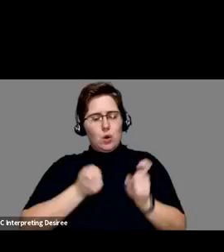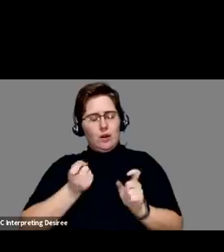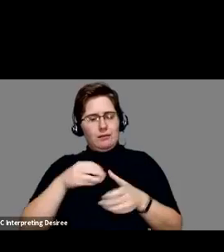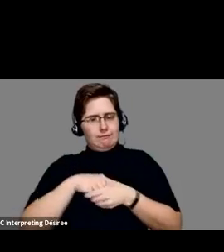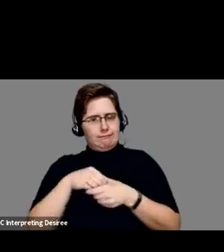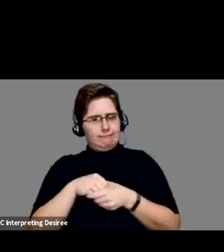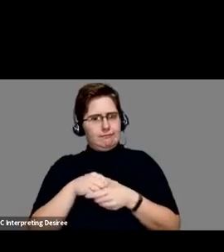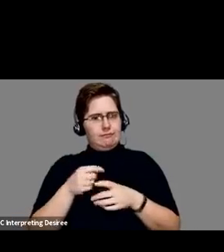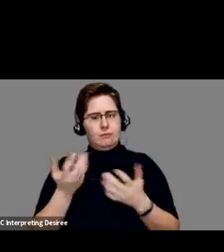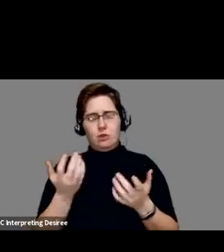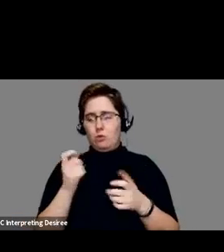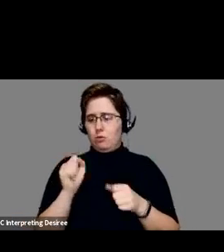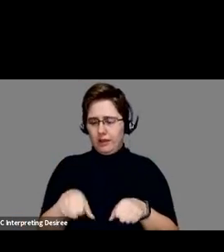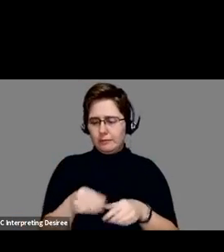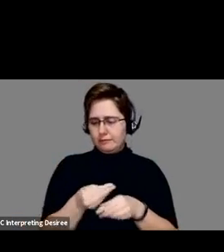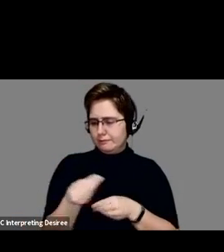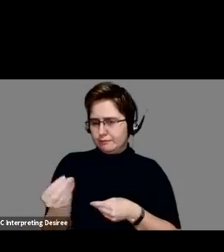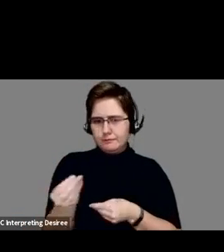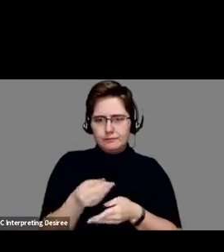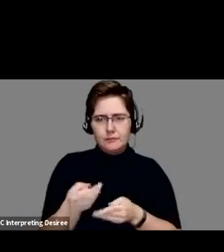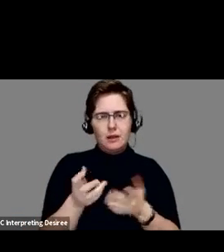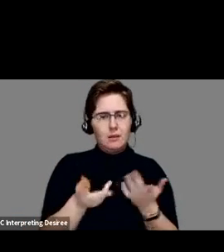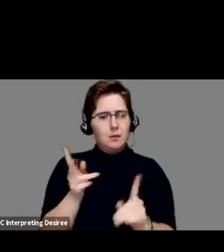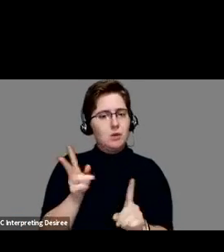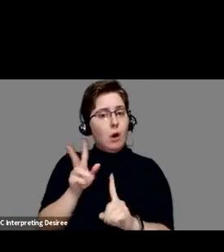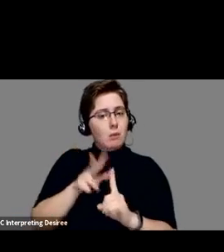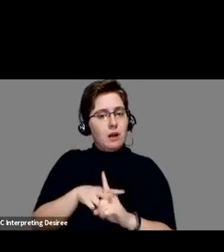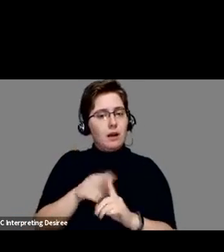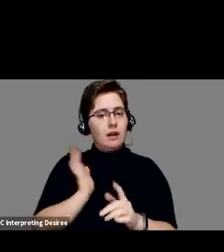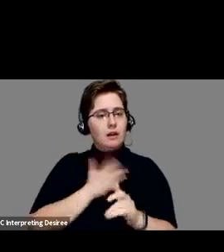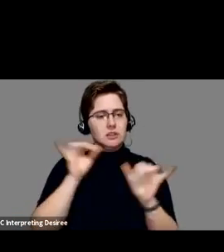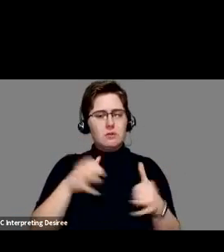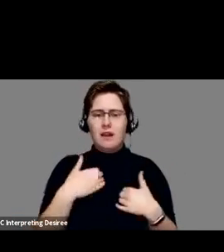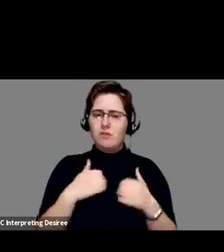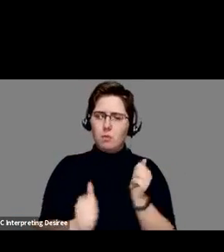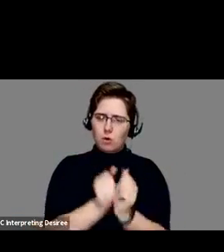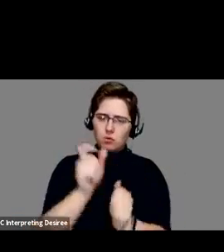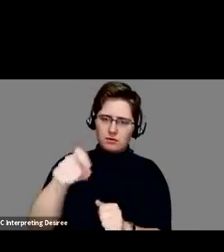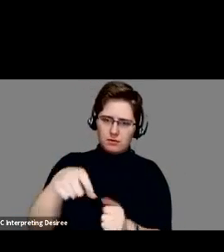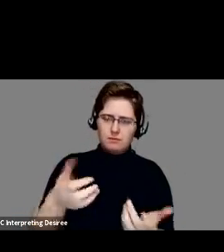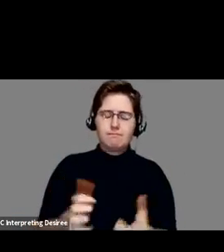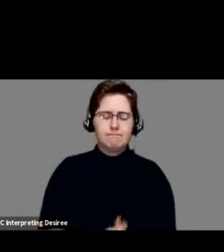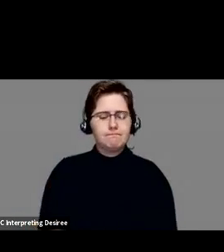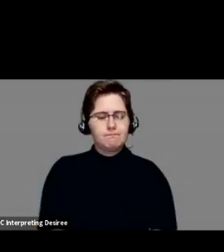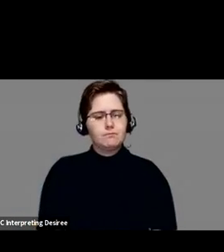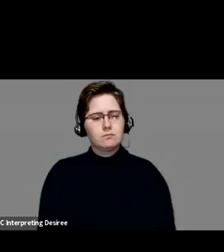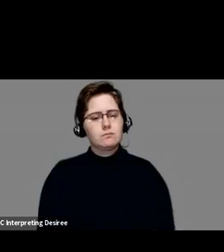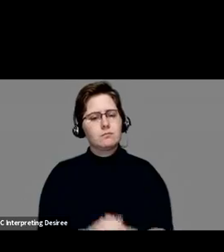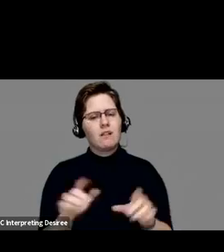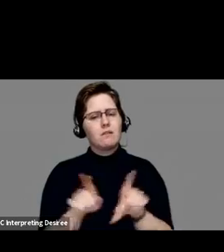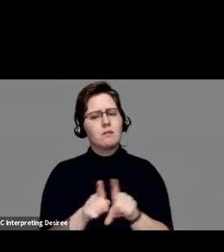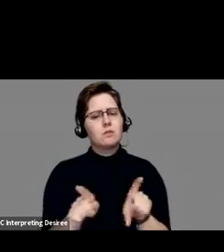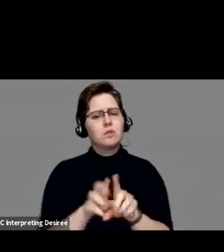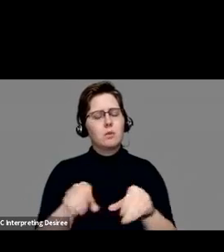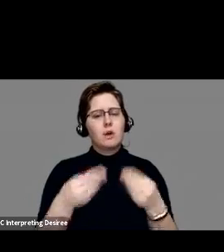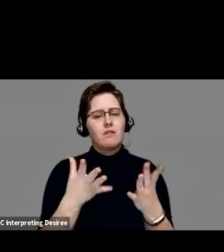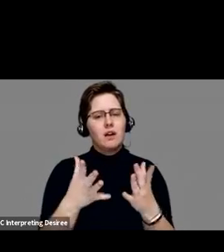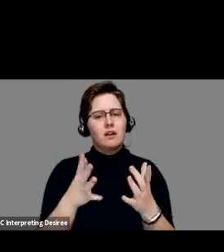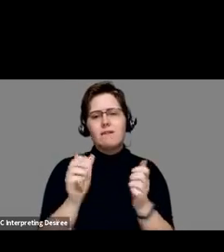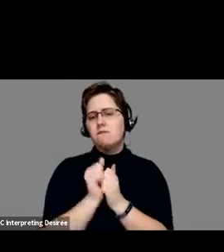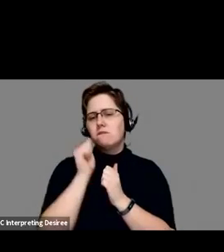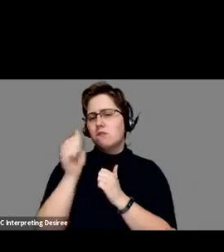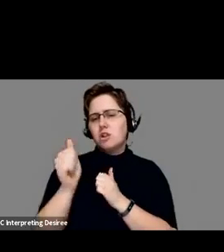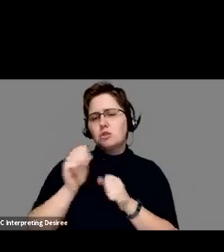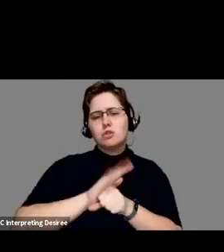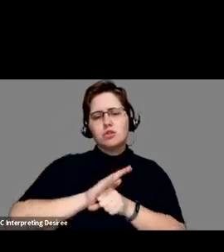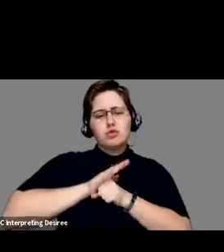to distribute to applicants within our system that had the greatest need. We've also provided virtual stress management